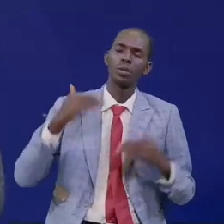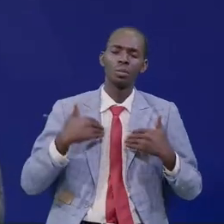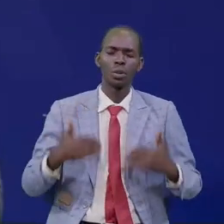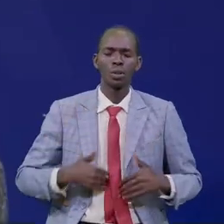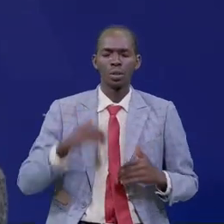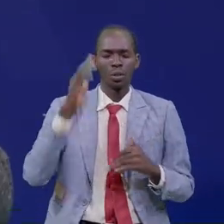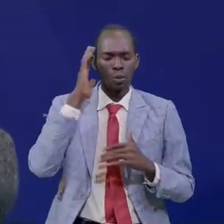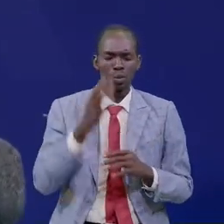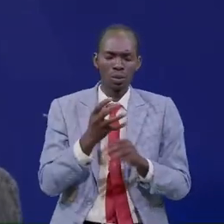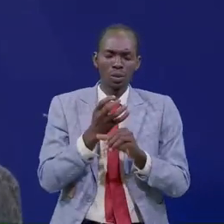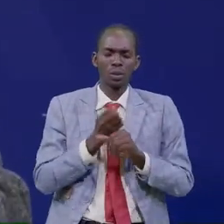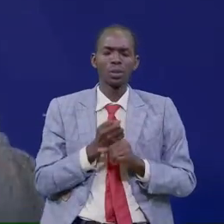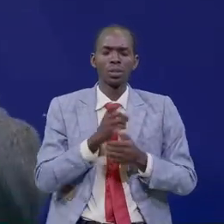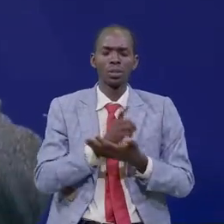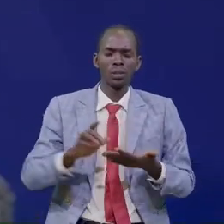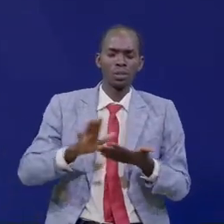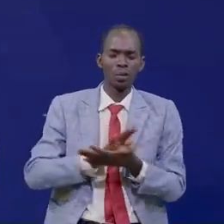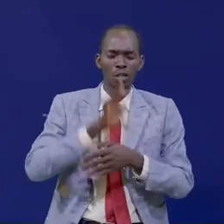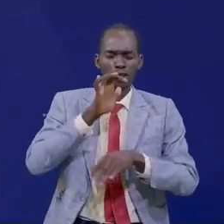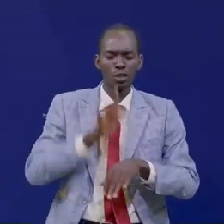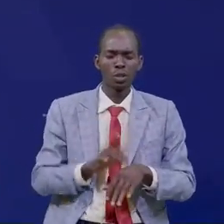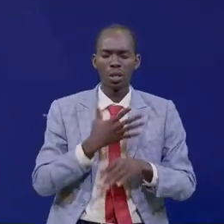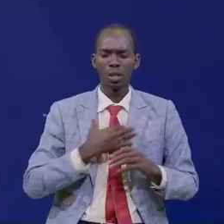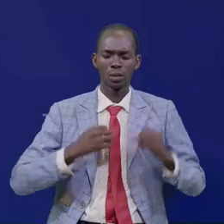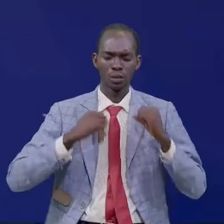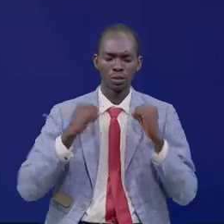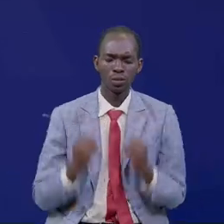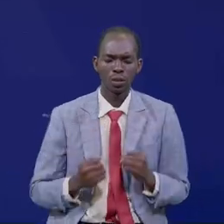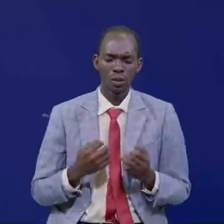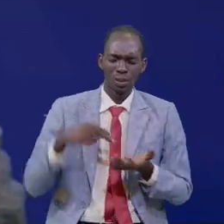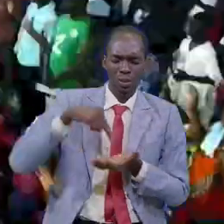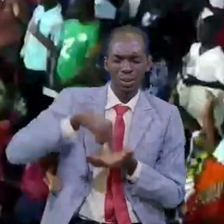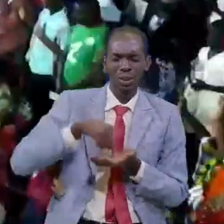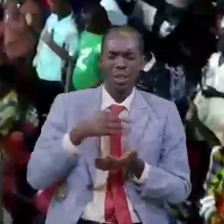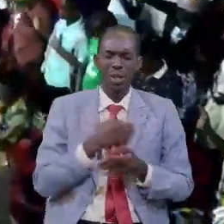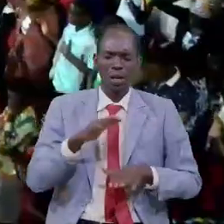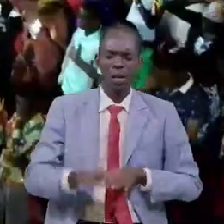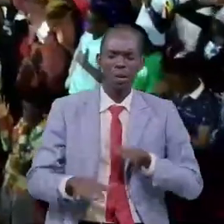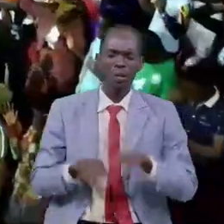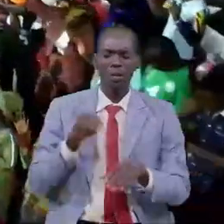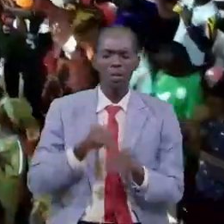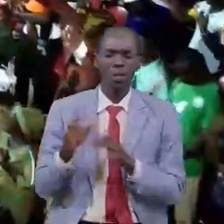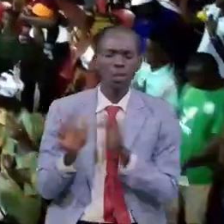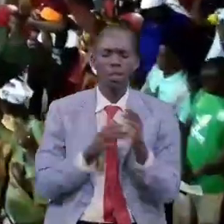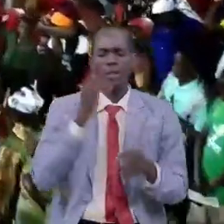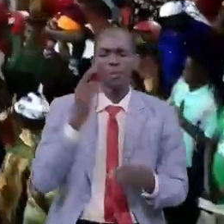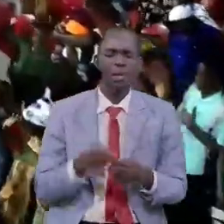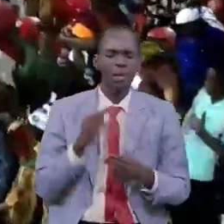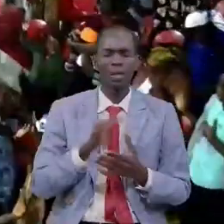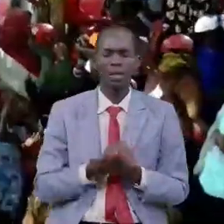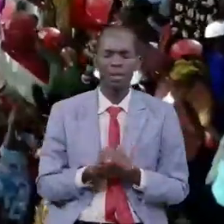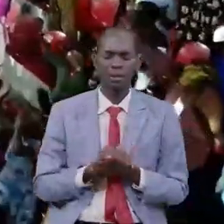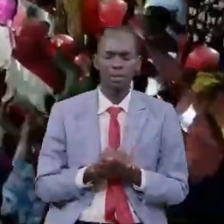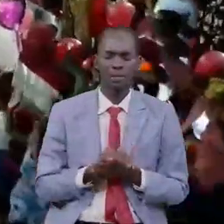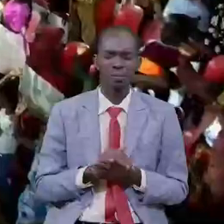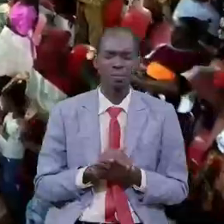supernatural touch and strength. Rise up and walk in Jesus' name. Levez-vous et marchez